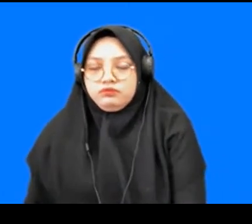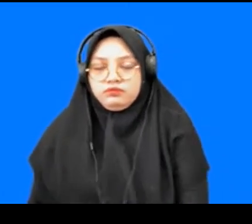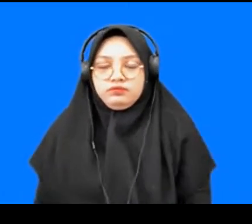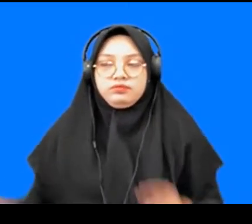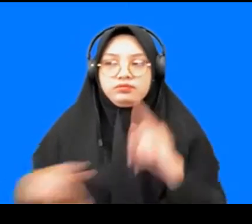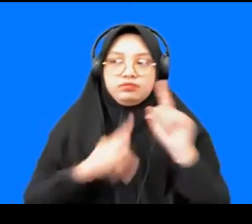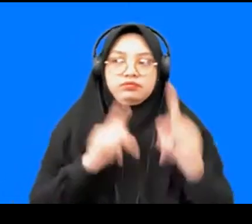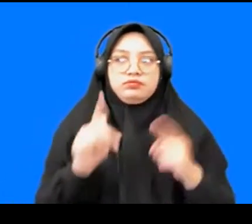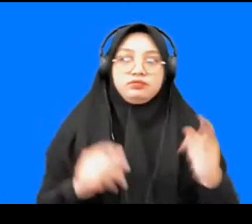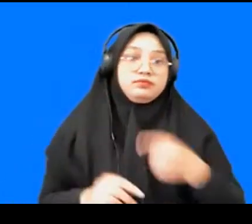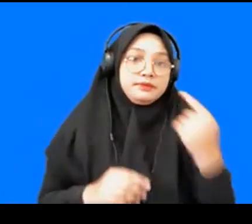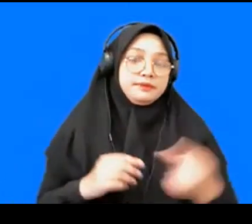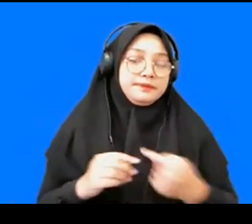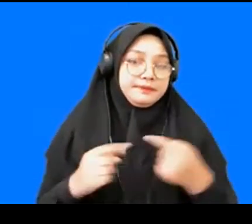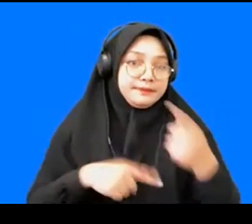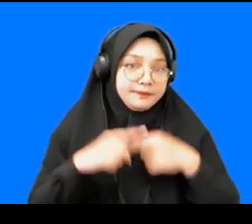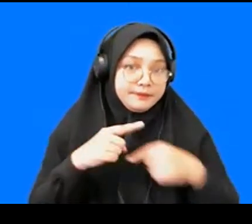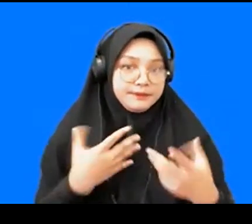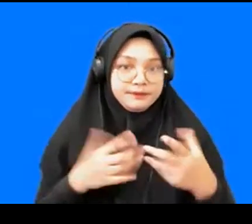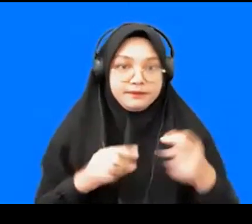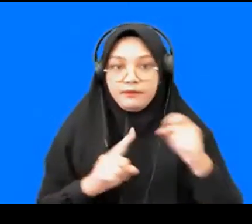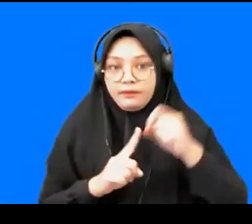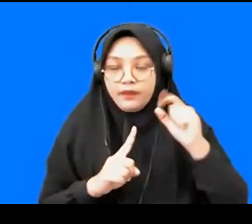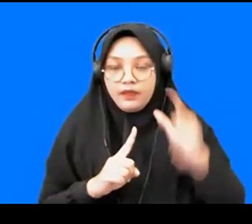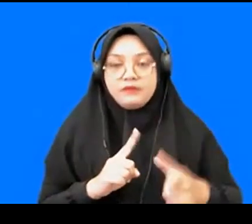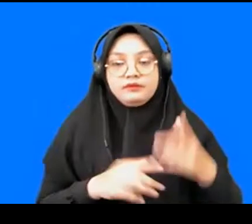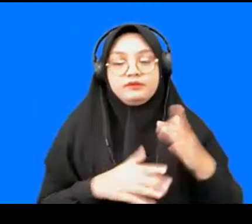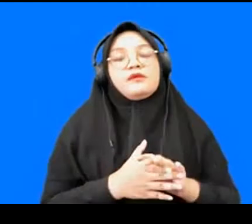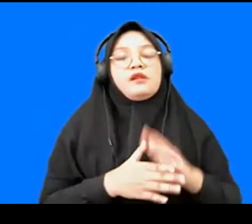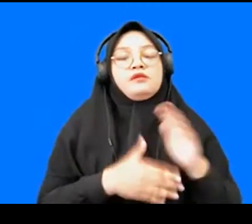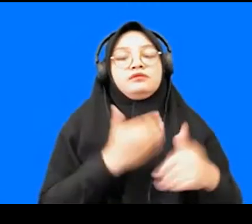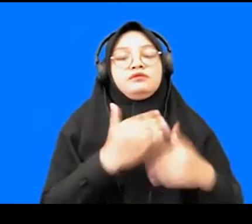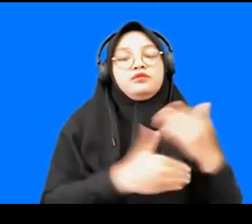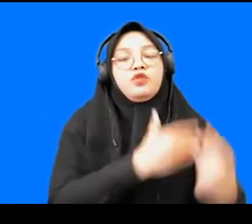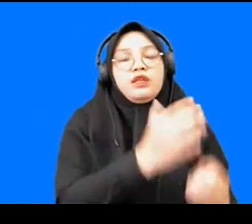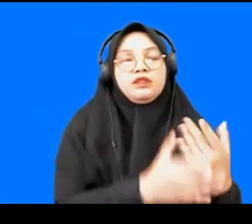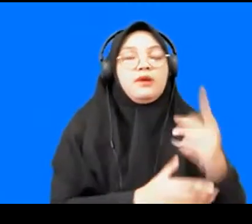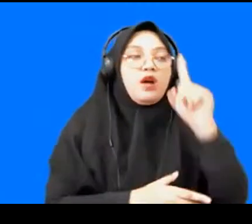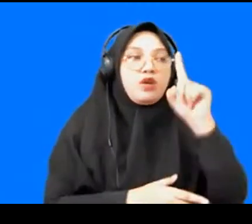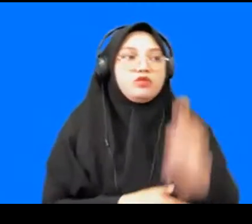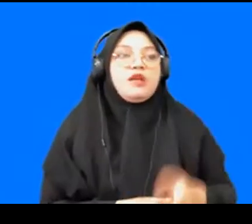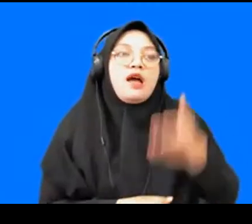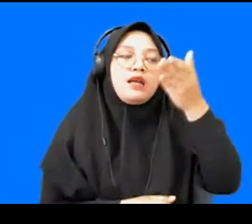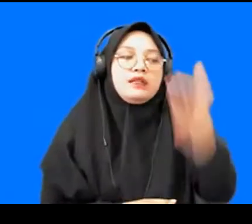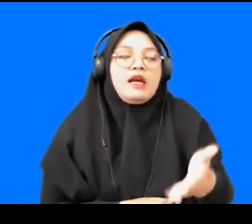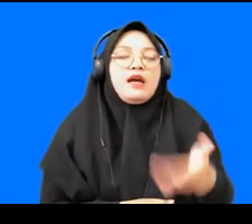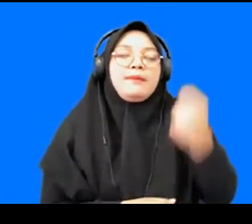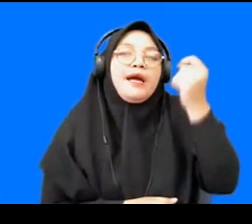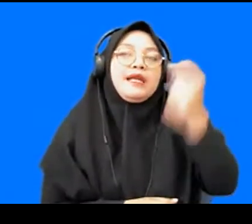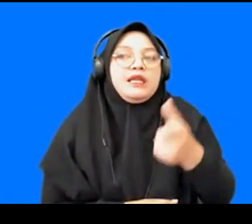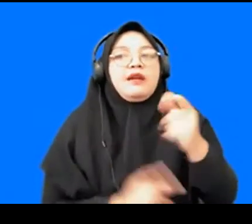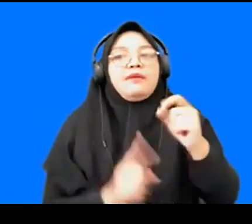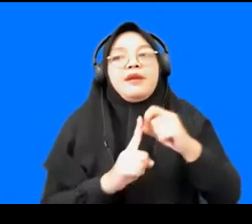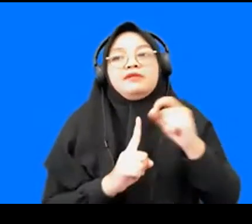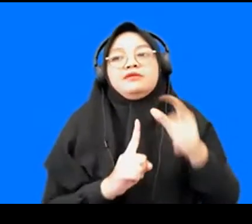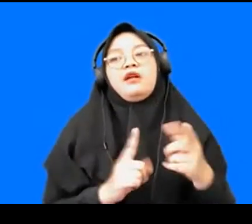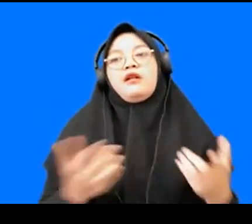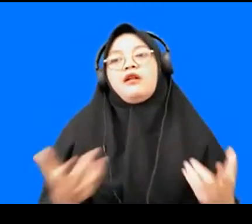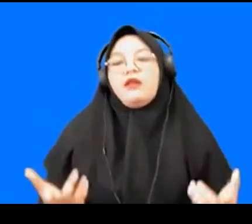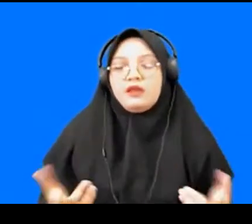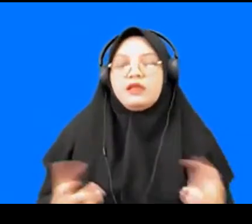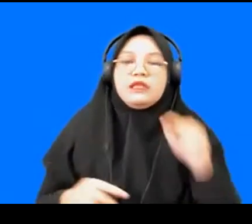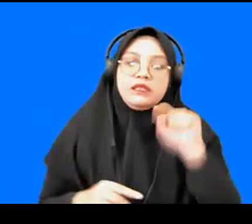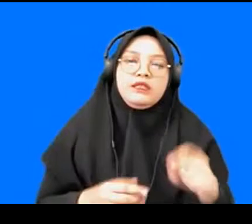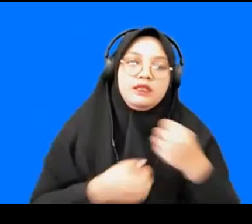one paying taxes. This will somehow address the issue of inequality, but only to a certain